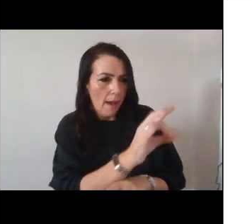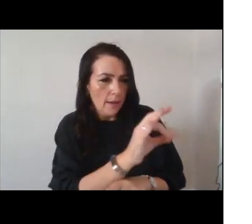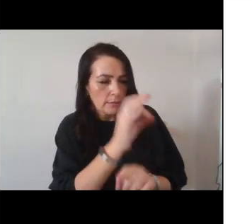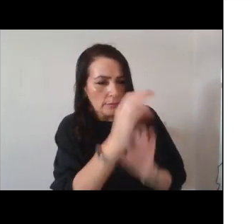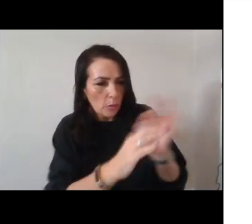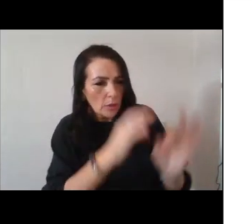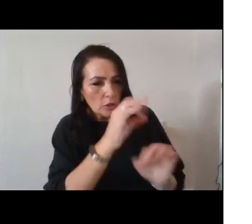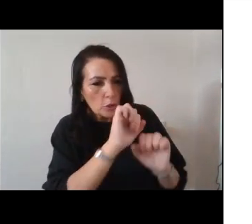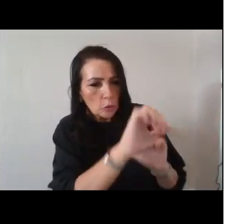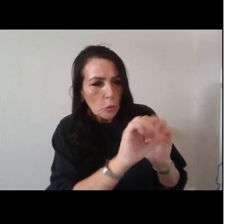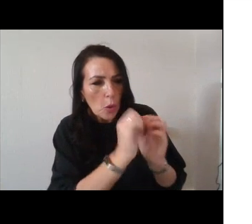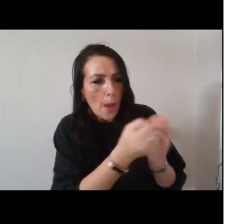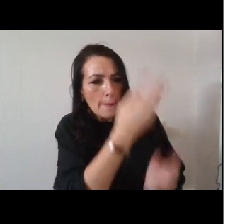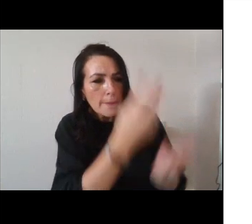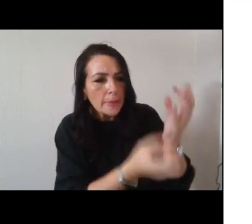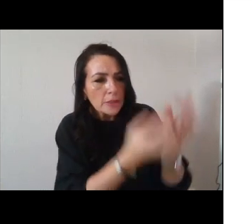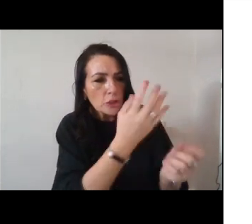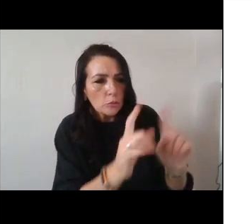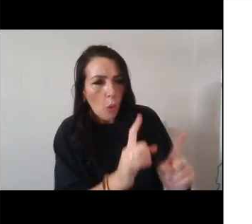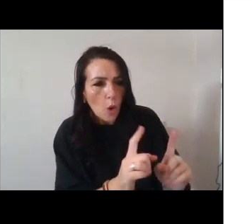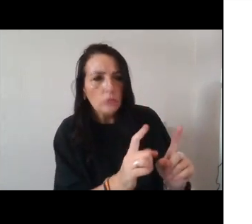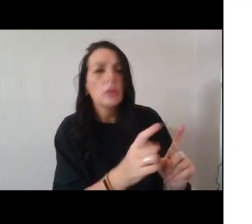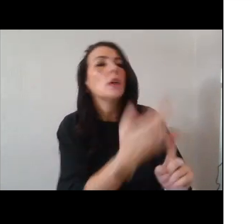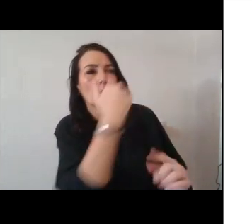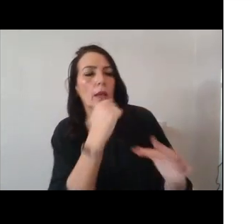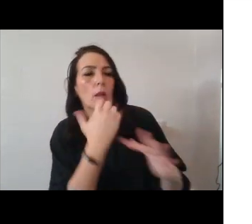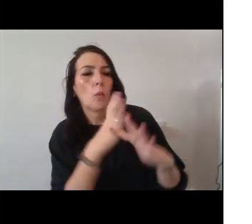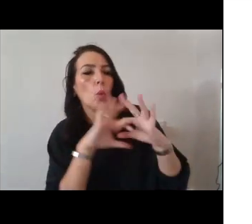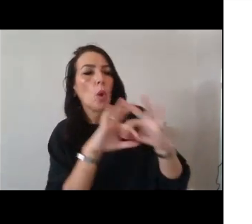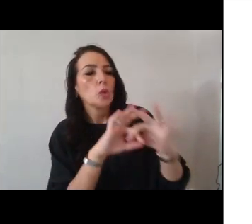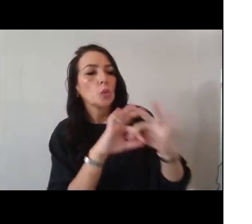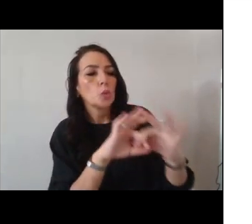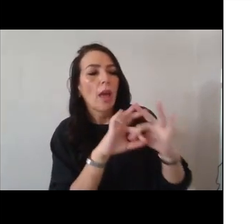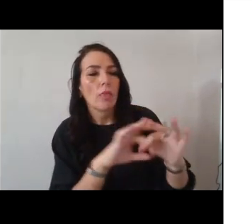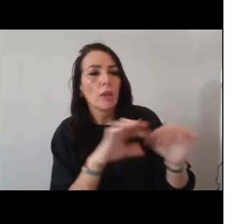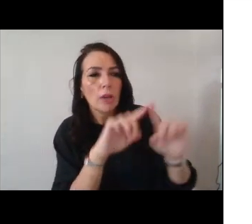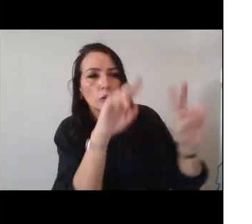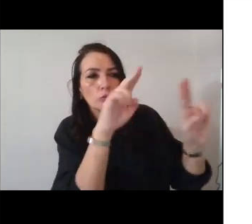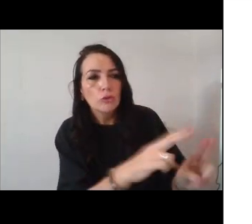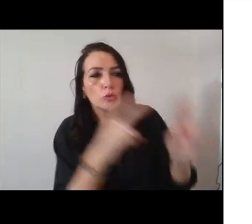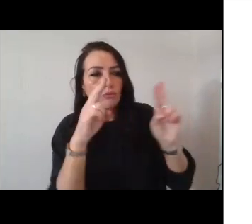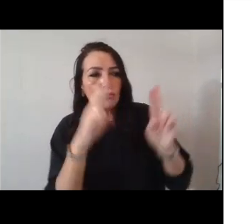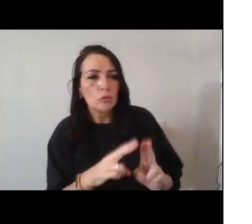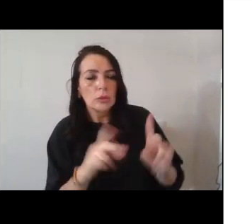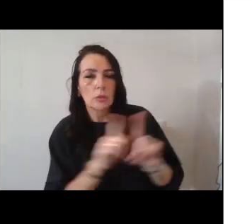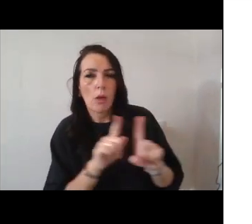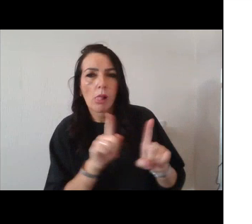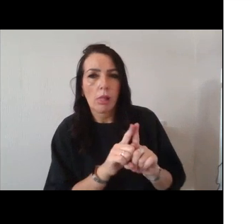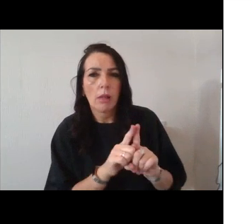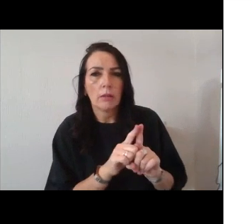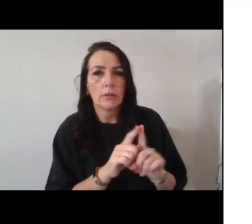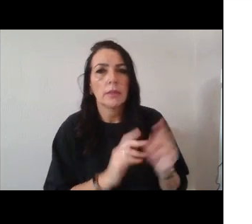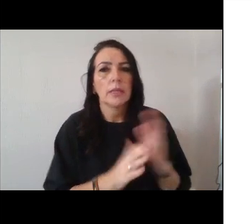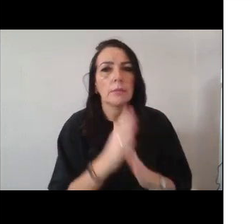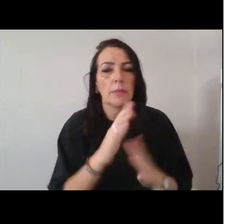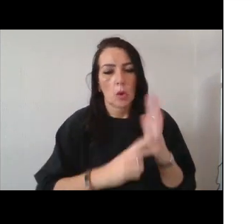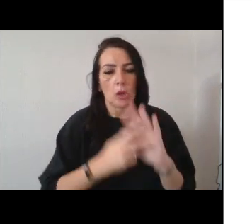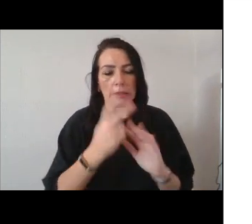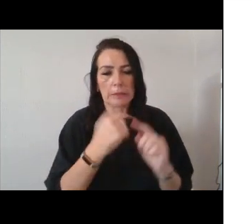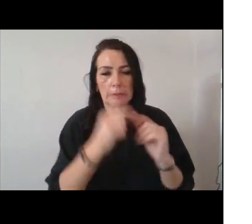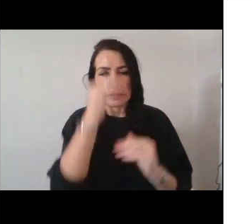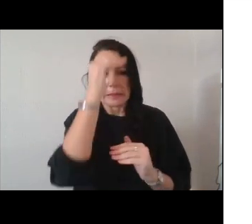about their emissions, to understand and work with those suppliers in reducing their emissions and helping bring the organisation closer to their